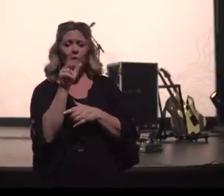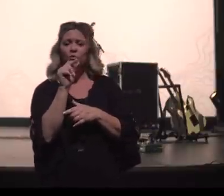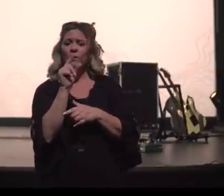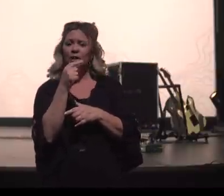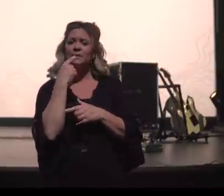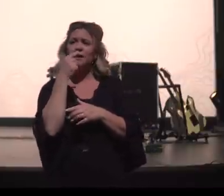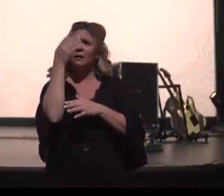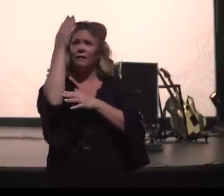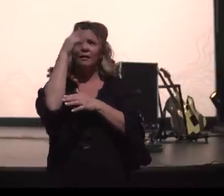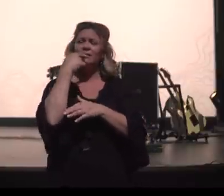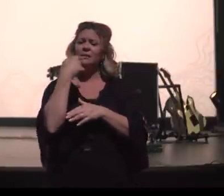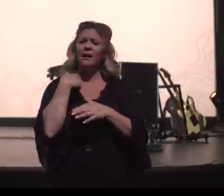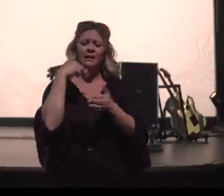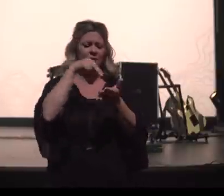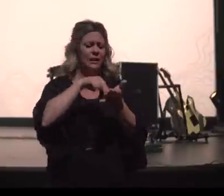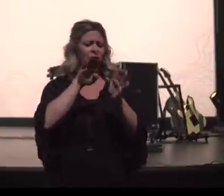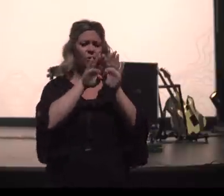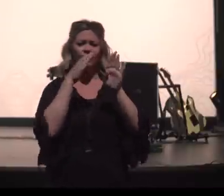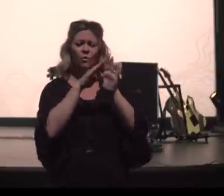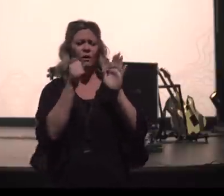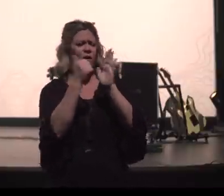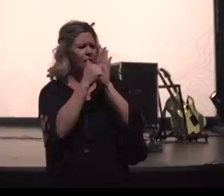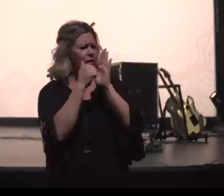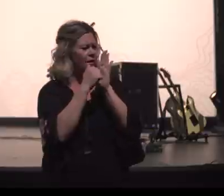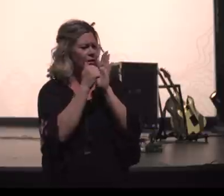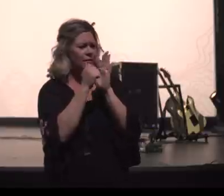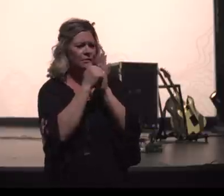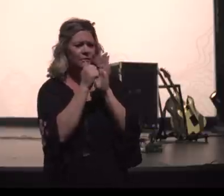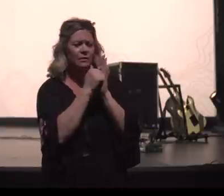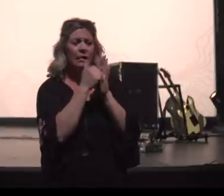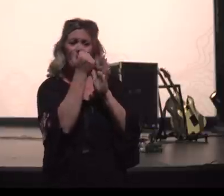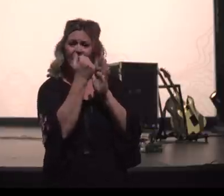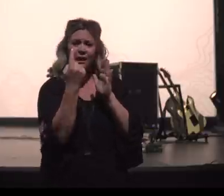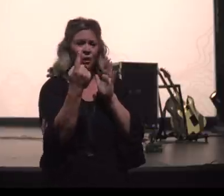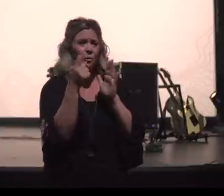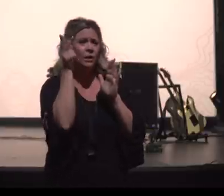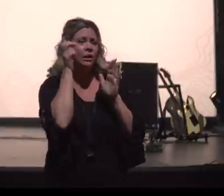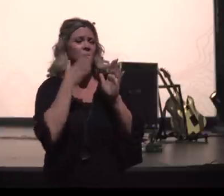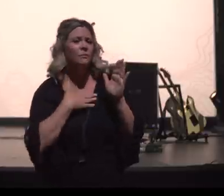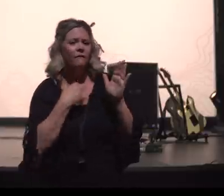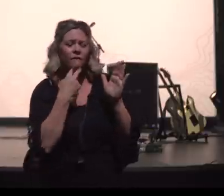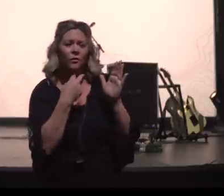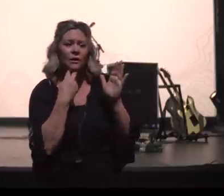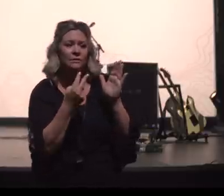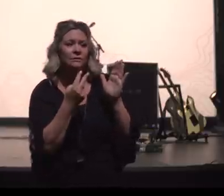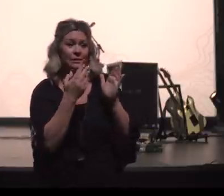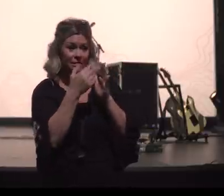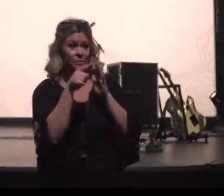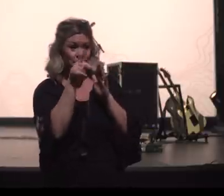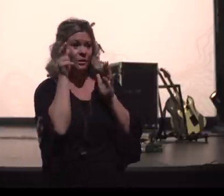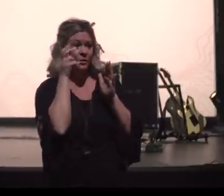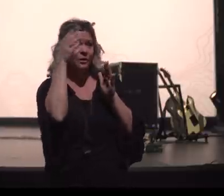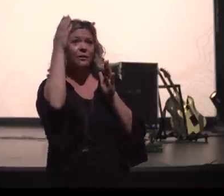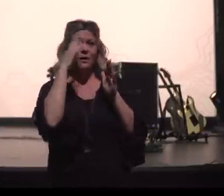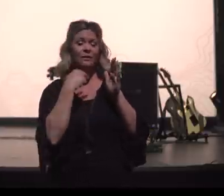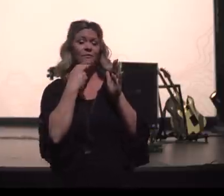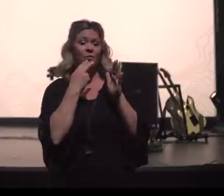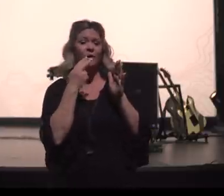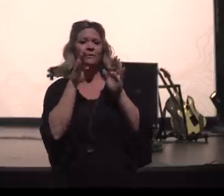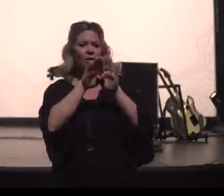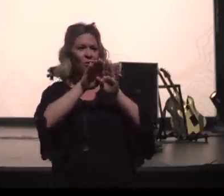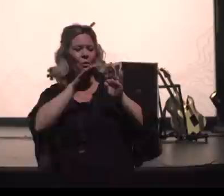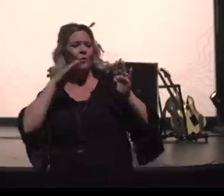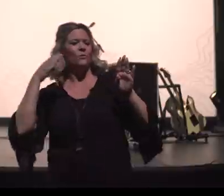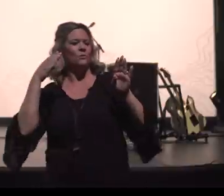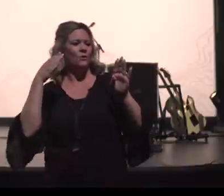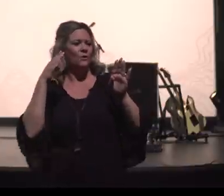"I stand at the door and knock. If anyone hears my voice," and some of you are hearing God's voice today, "and opens the door,